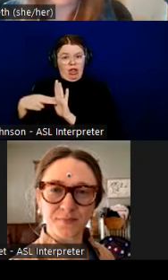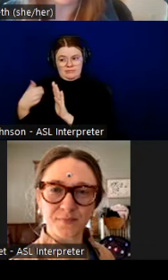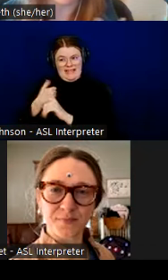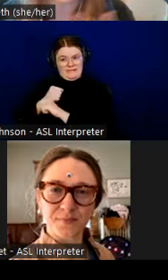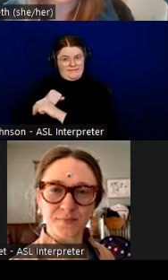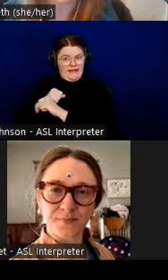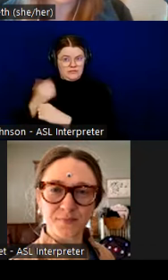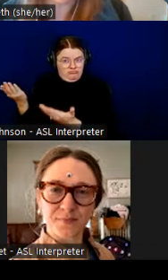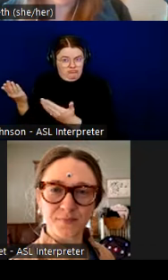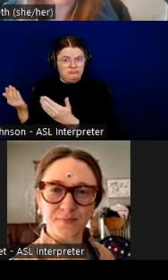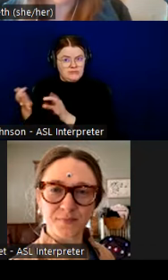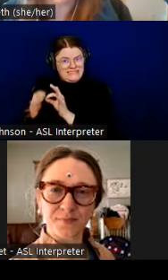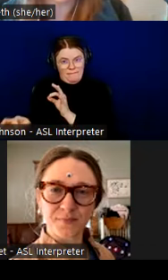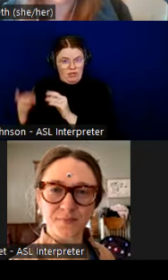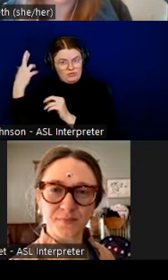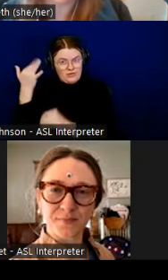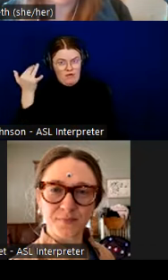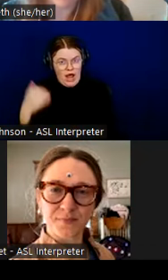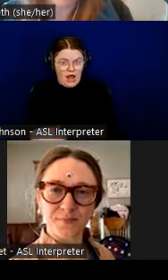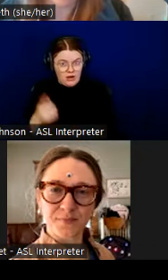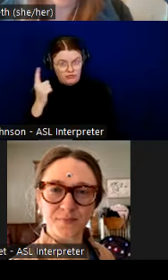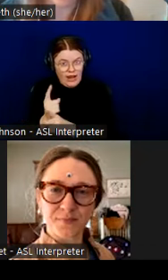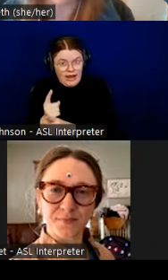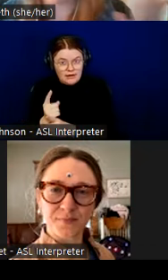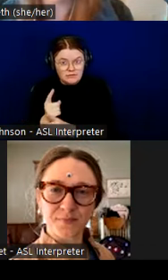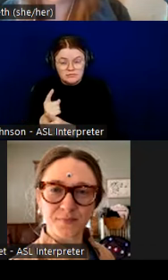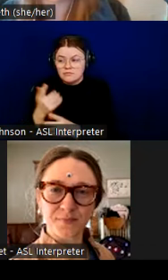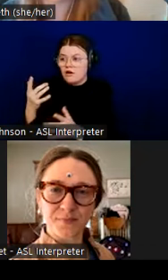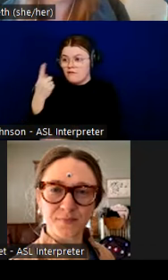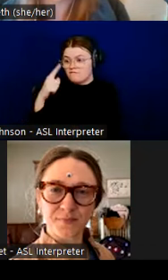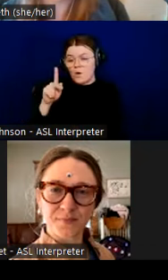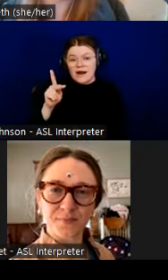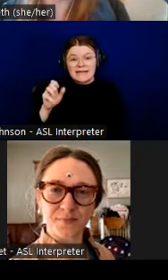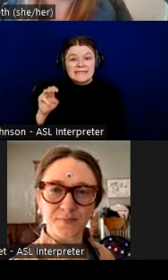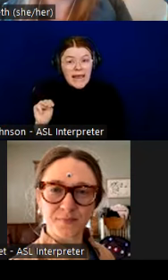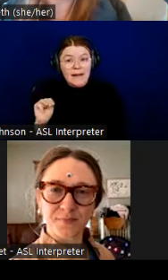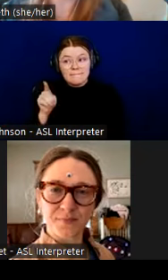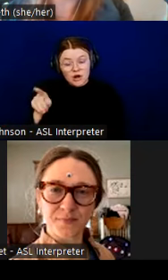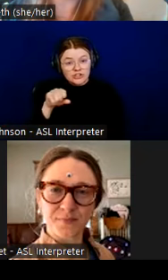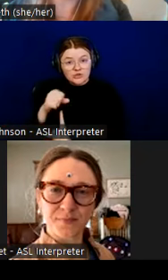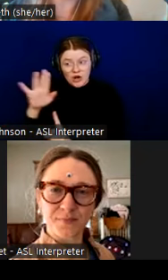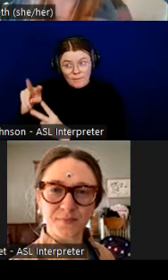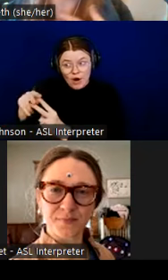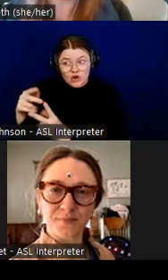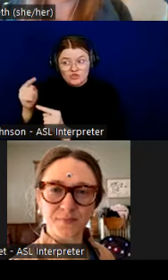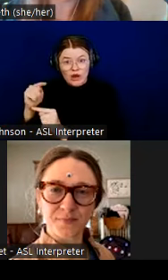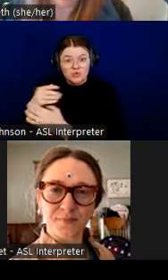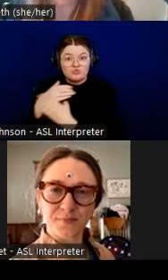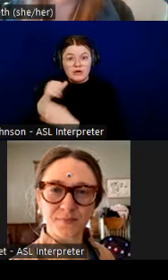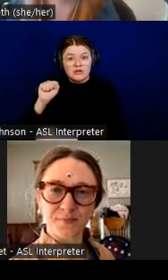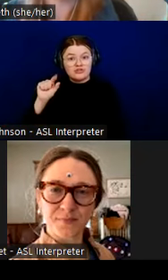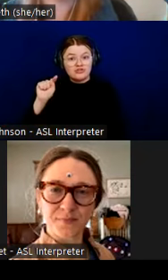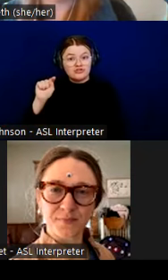Dedew Brown, you would think, oh, well, he was actively strangling her. Of course, this was self-defense. She was